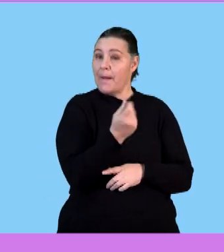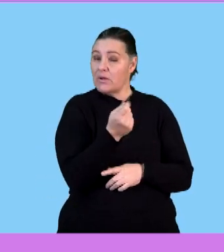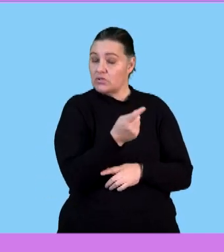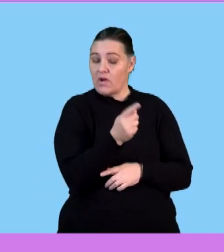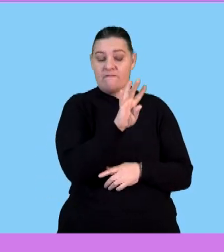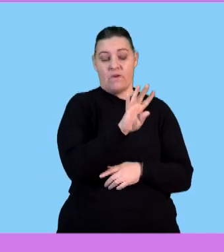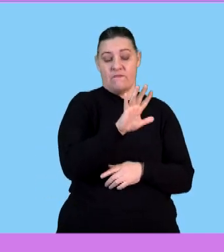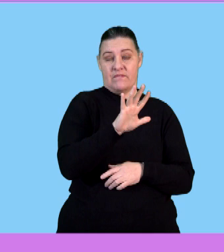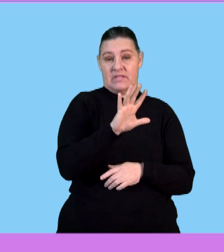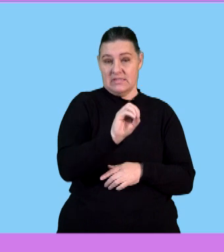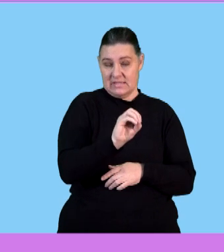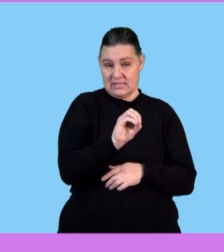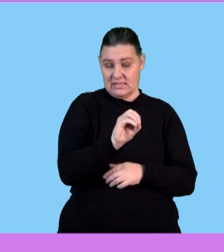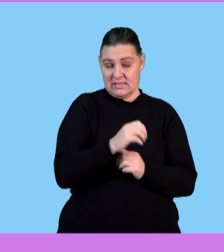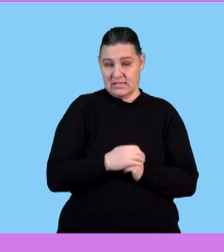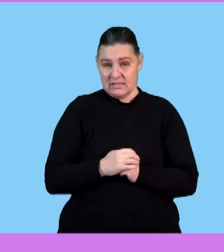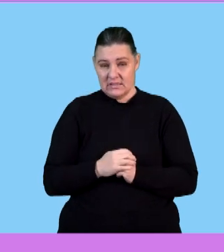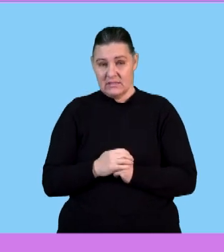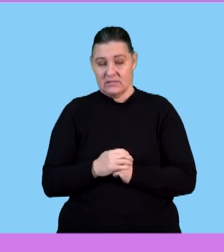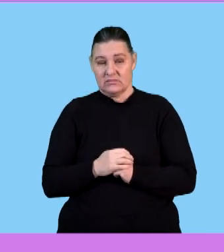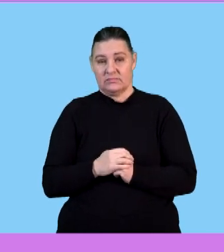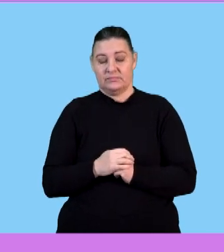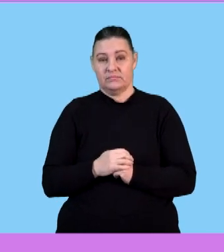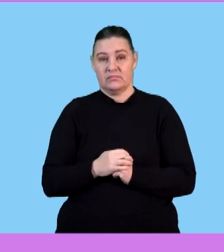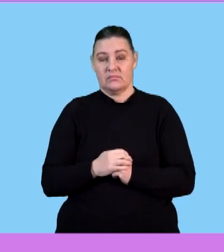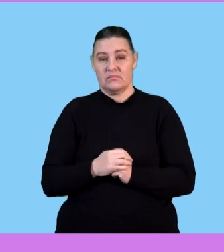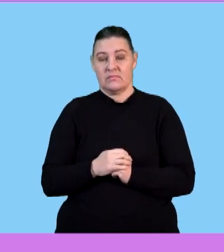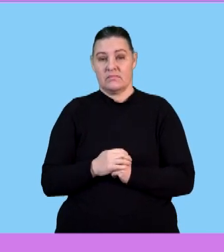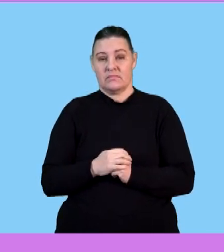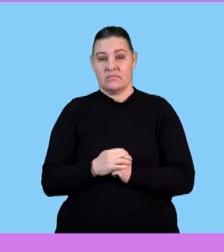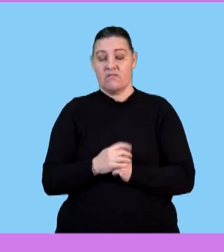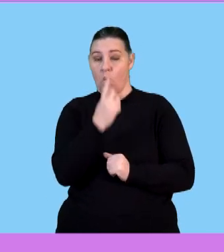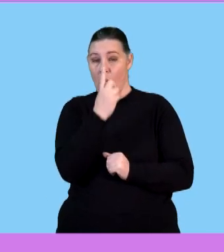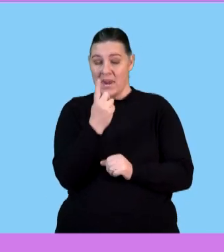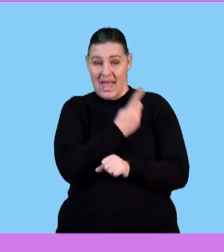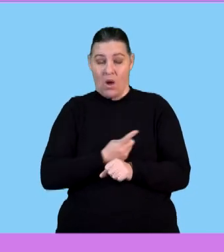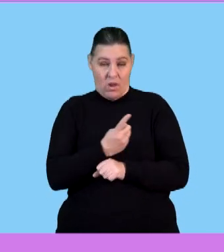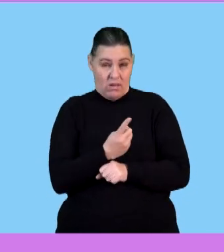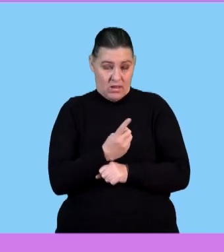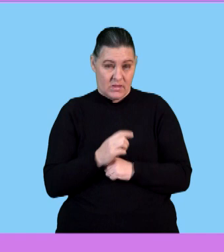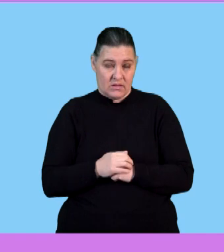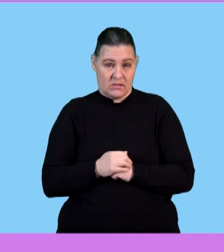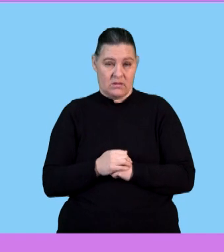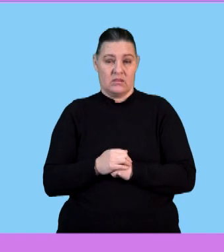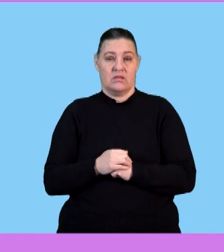here is 450 Rand per hour,